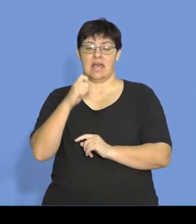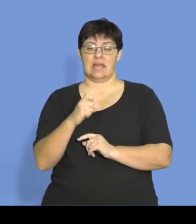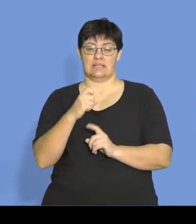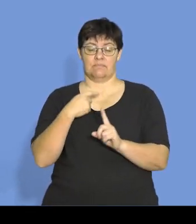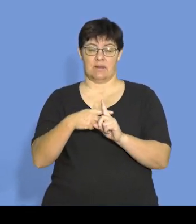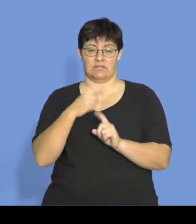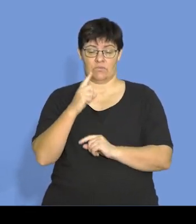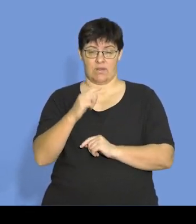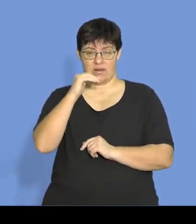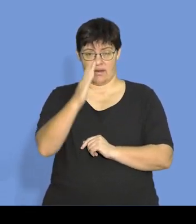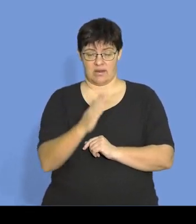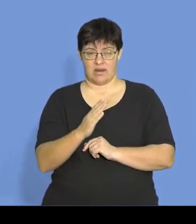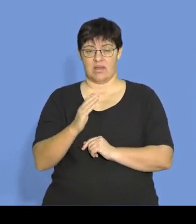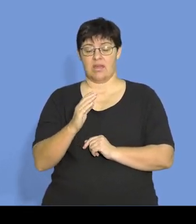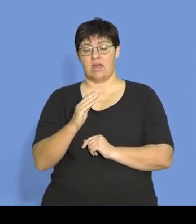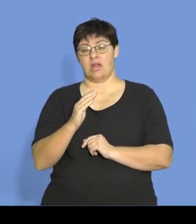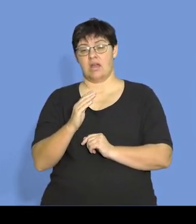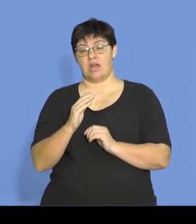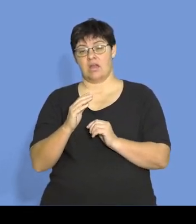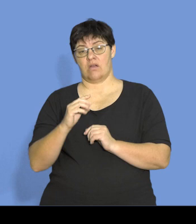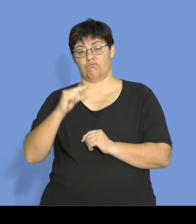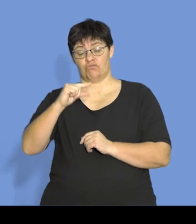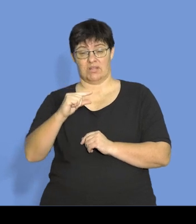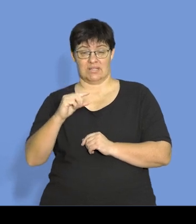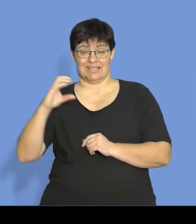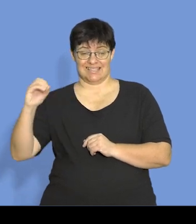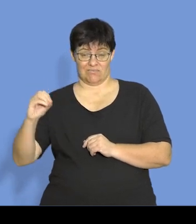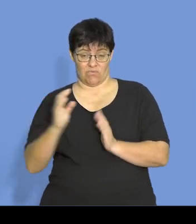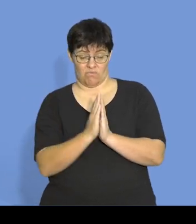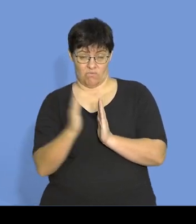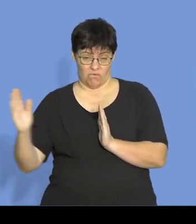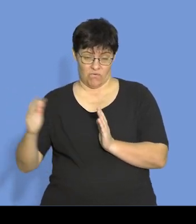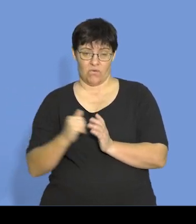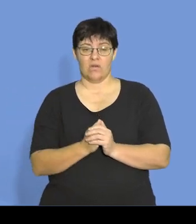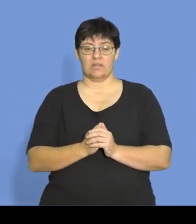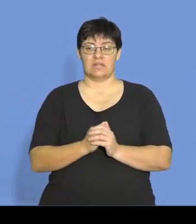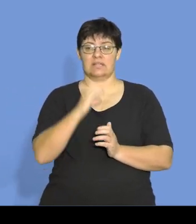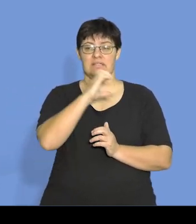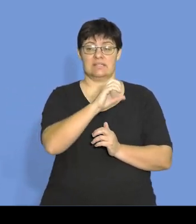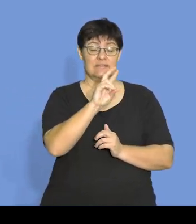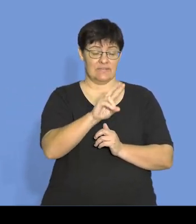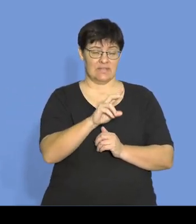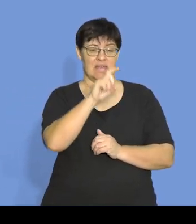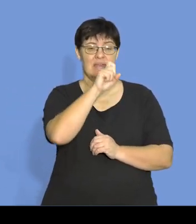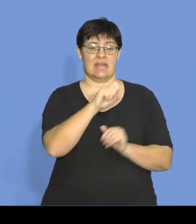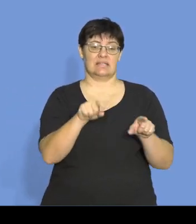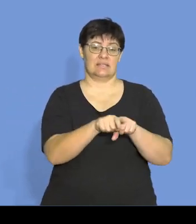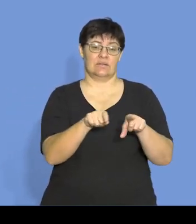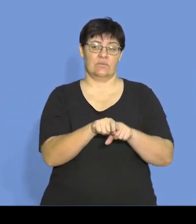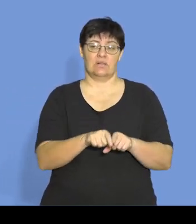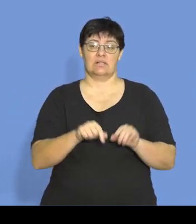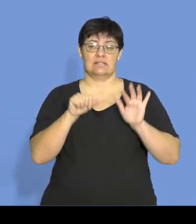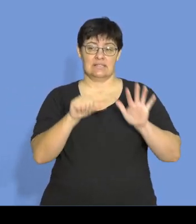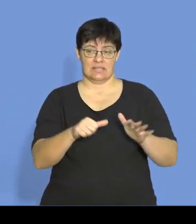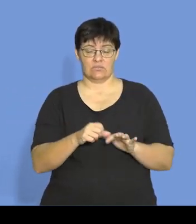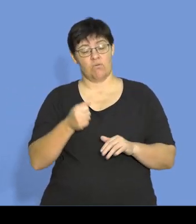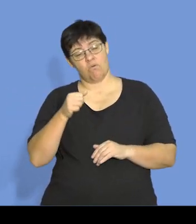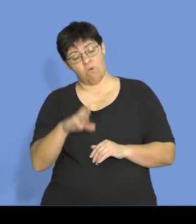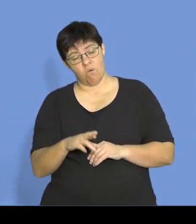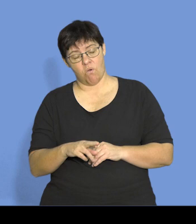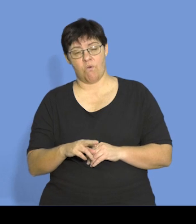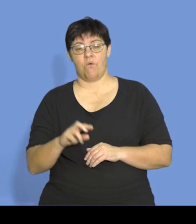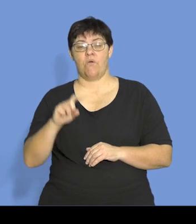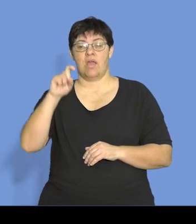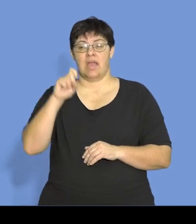1 greater than 0. Then my critical values are x is equal to 6 or x